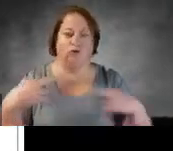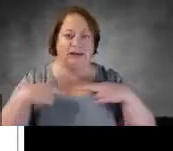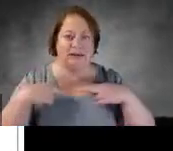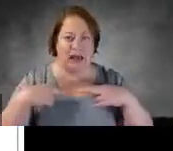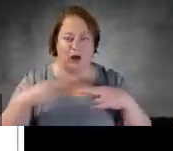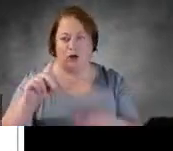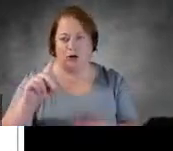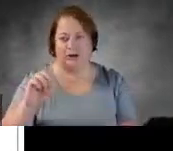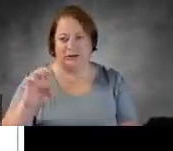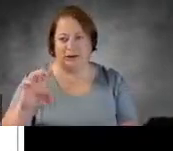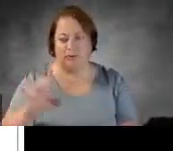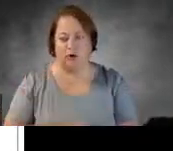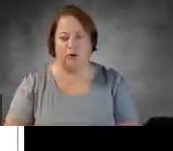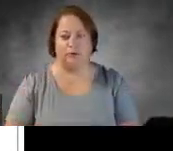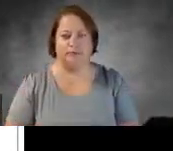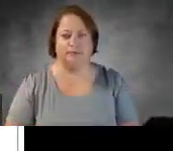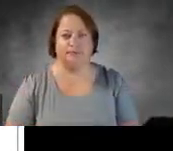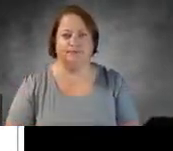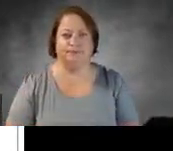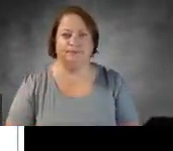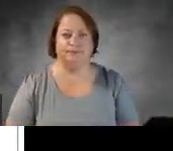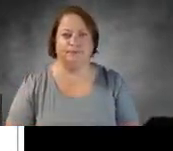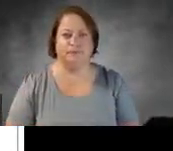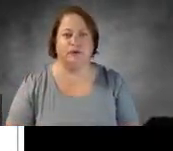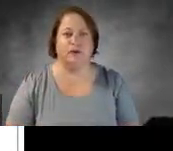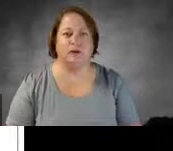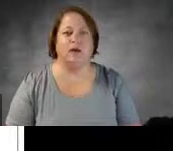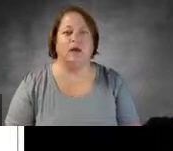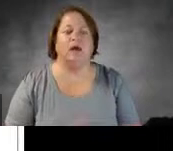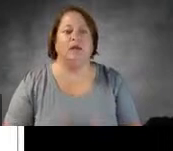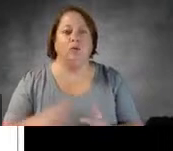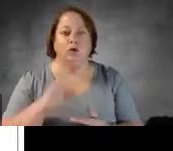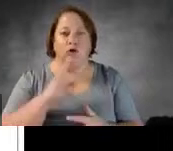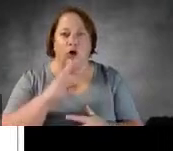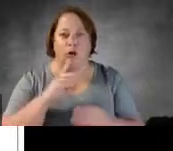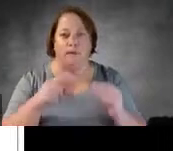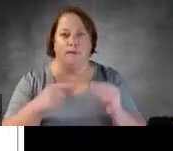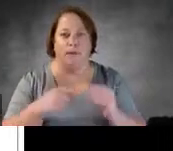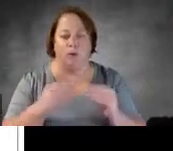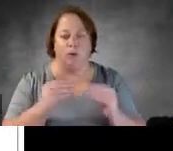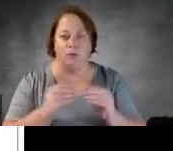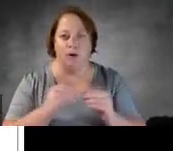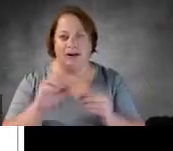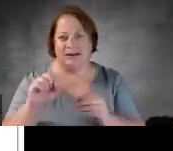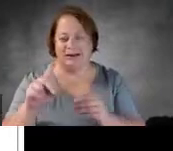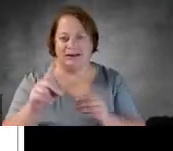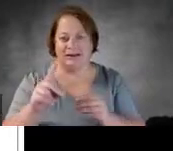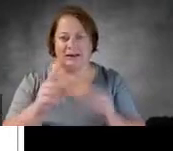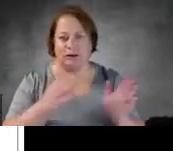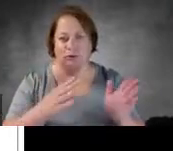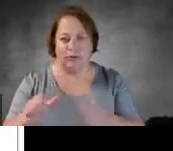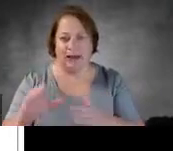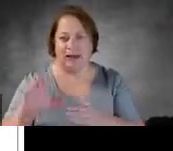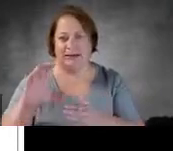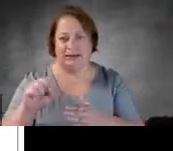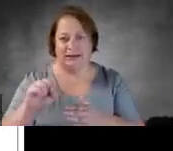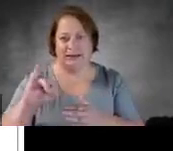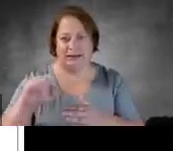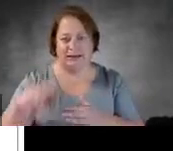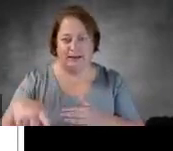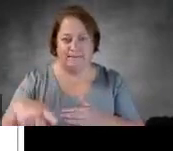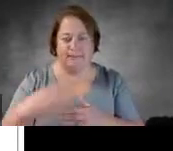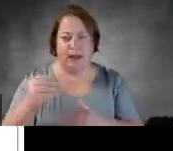in December. Then we're going to talk a little bit more about our SSD strategic plan, which is our CSIP, and